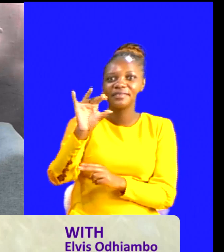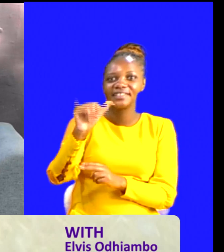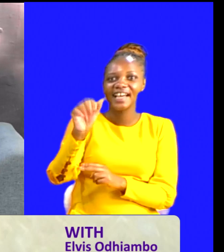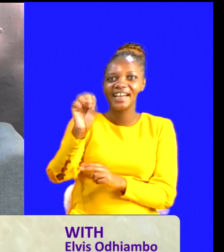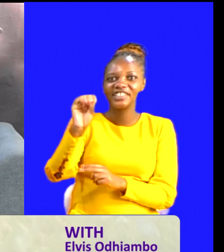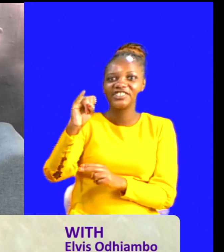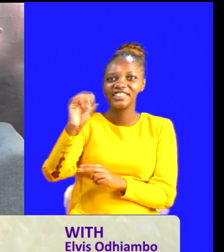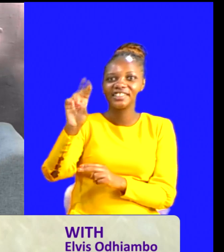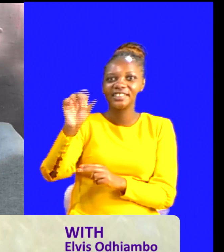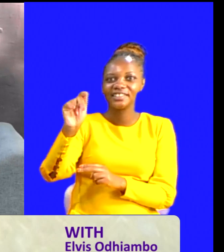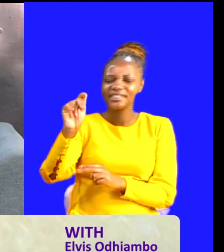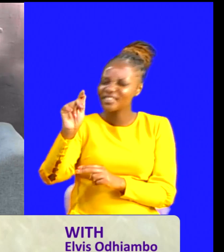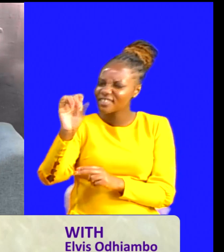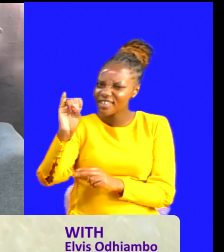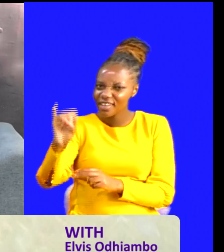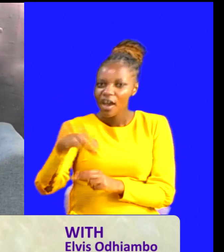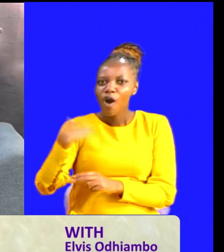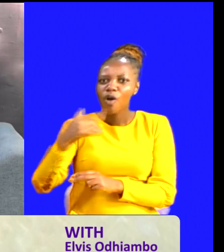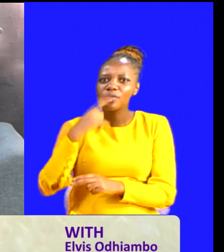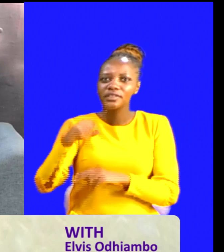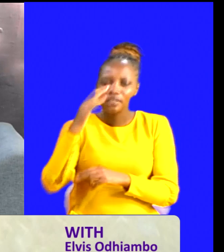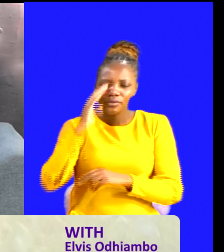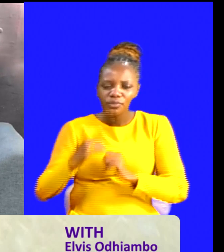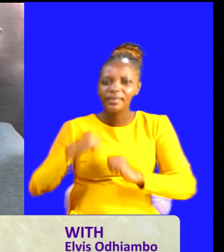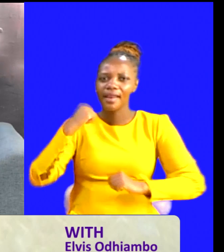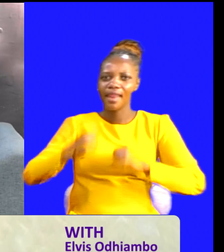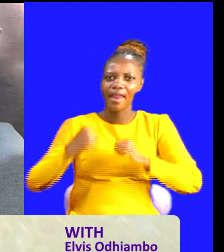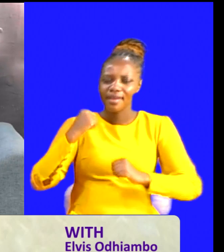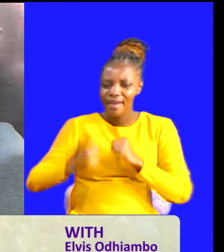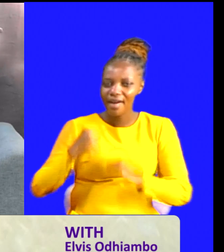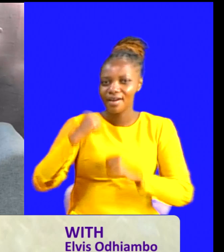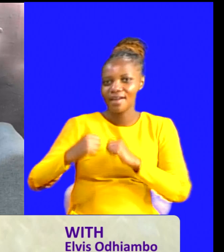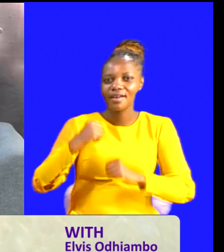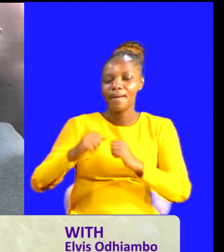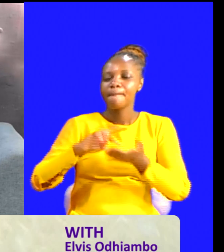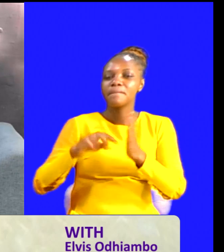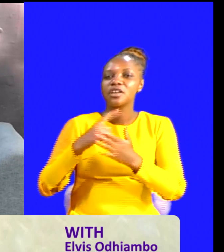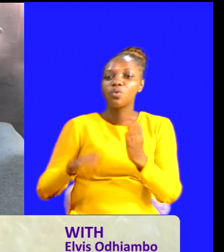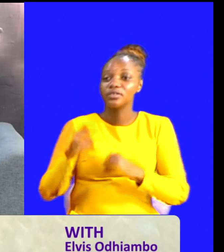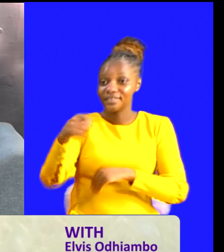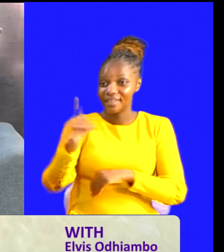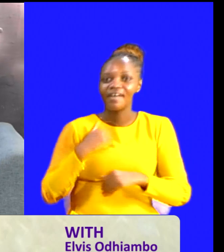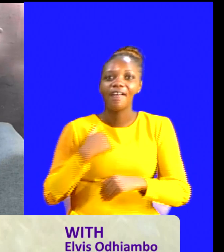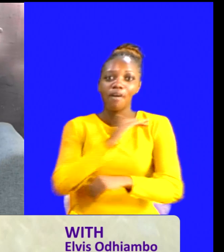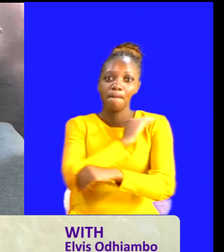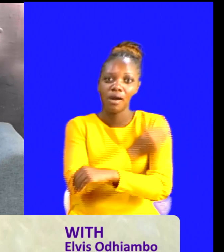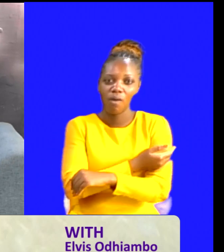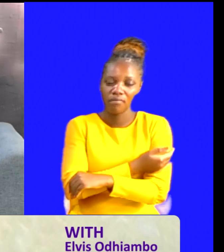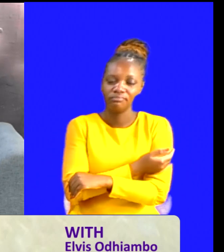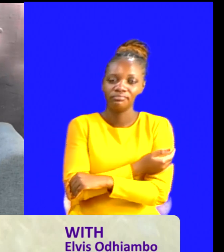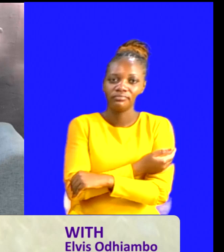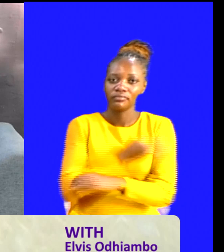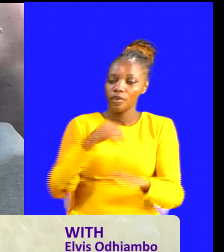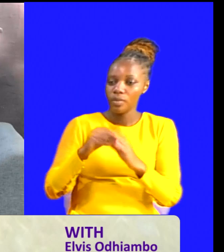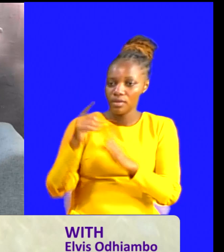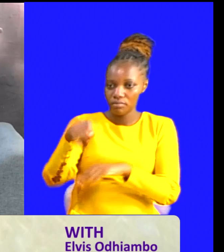running, marathon runner. We are here for that, because I believe he still has a lot of power within